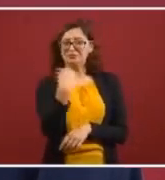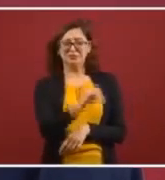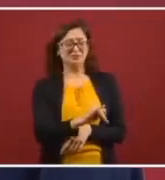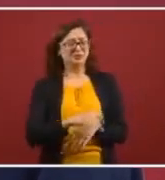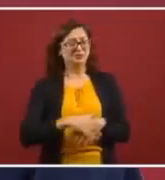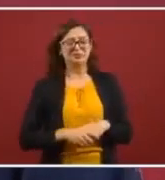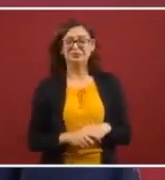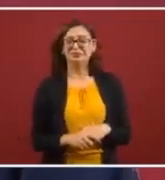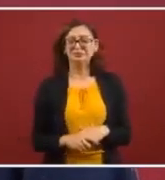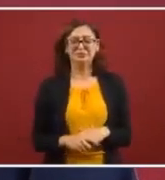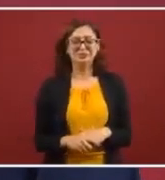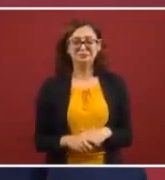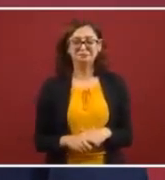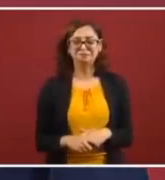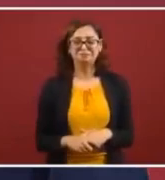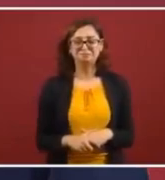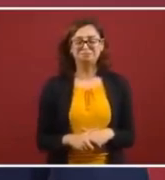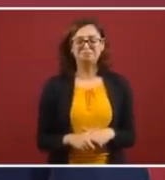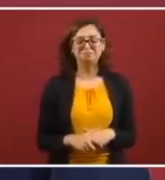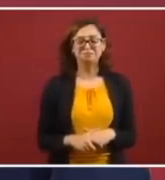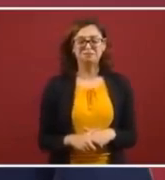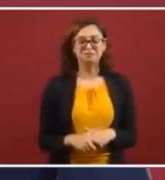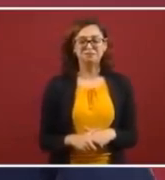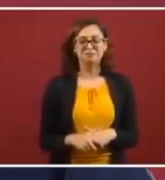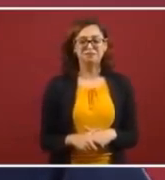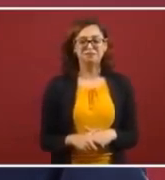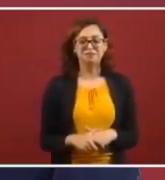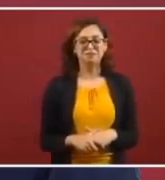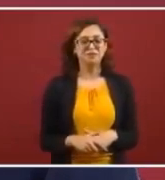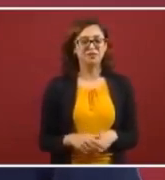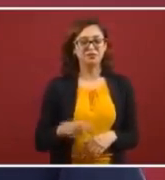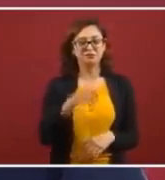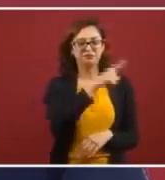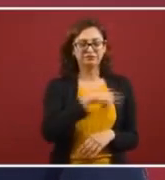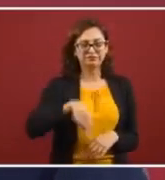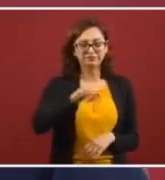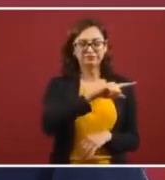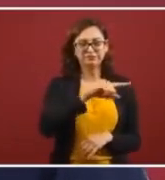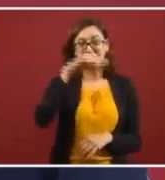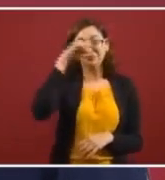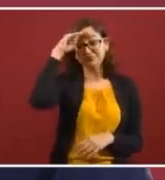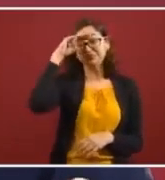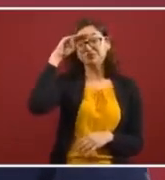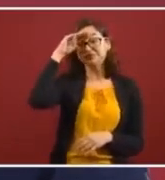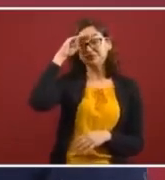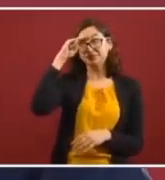Something out of the normal, that they thought that was the moment